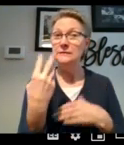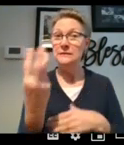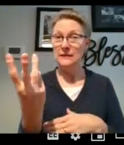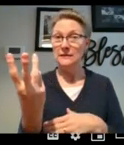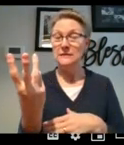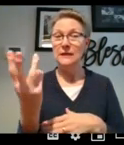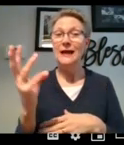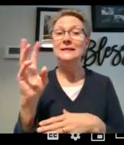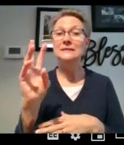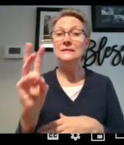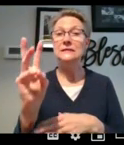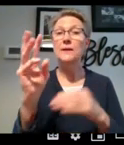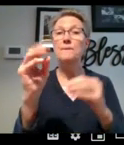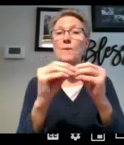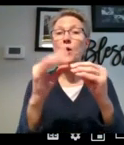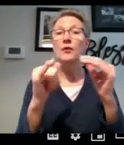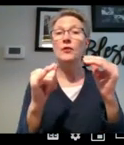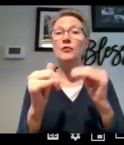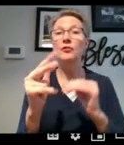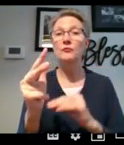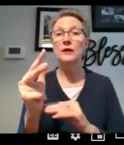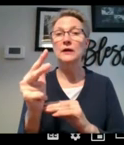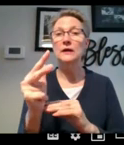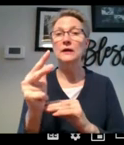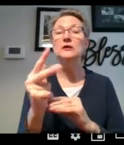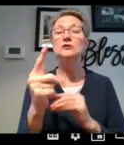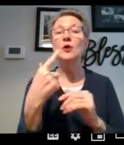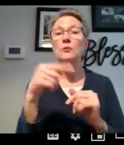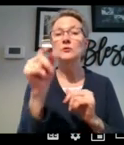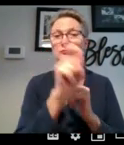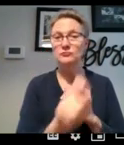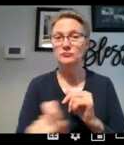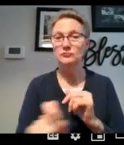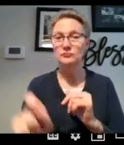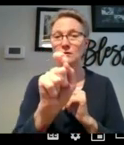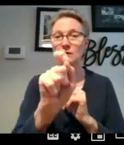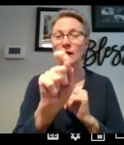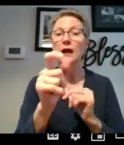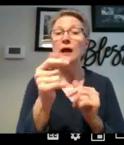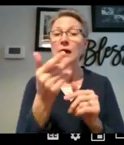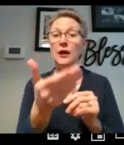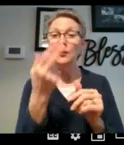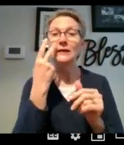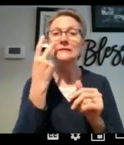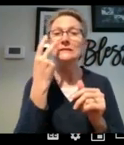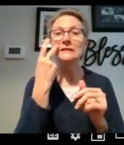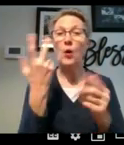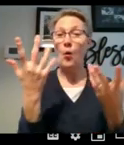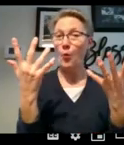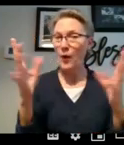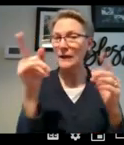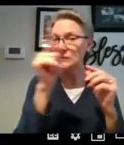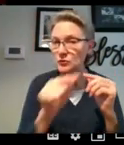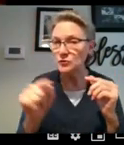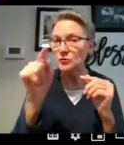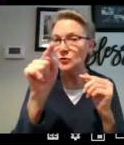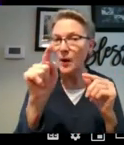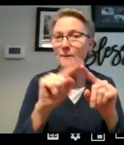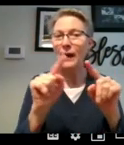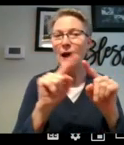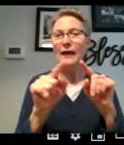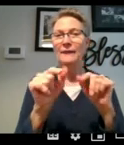6 is more than 3, so I'm going to circle it. Here, you can kind of see where they already circled it, but this